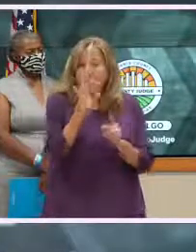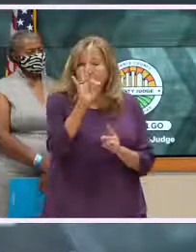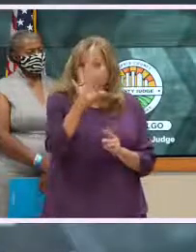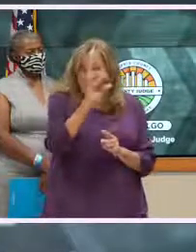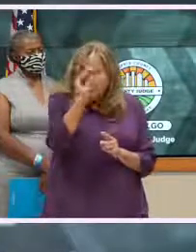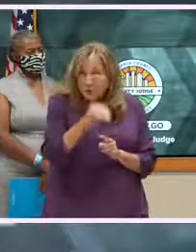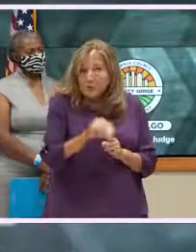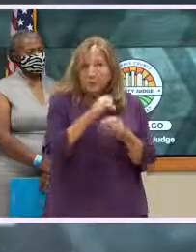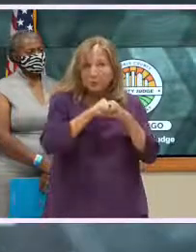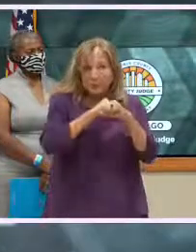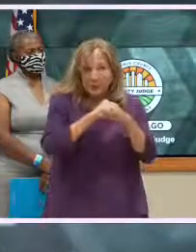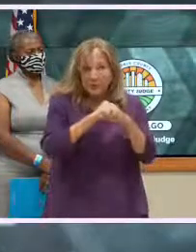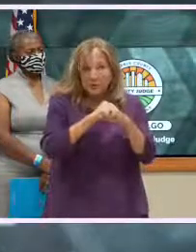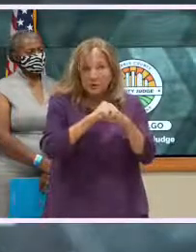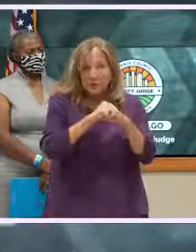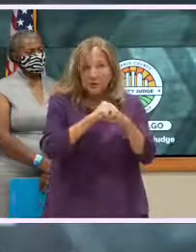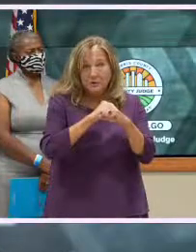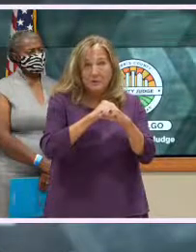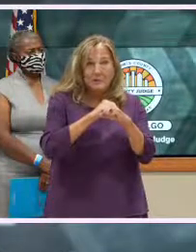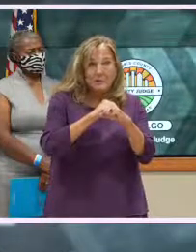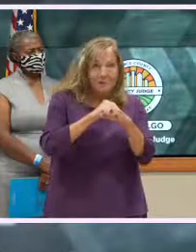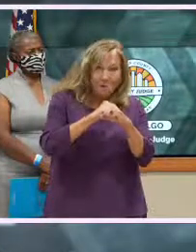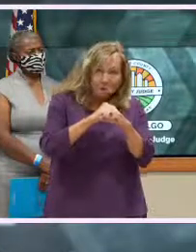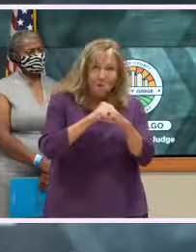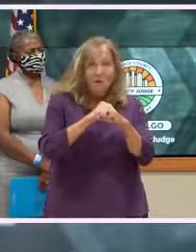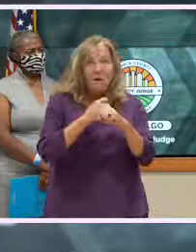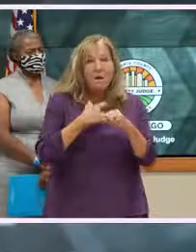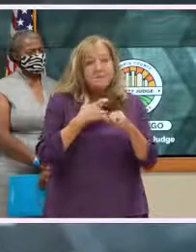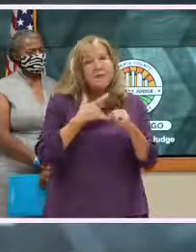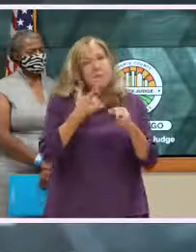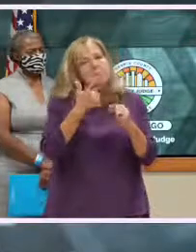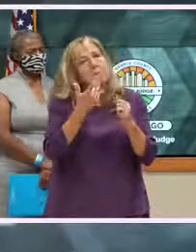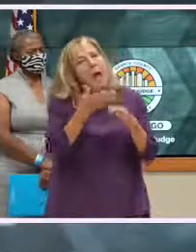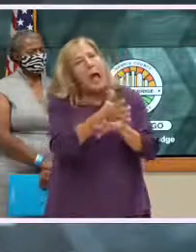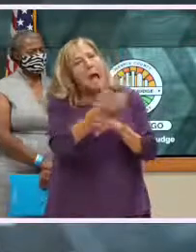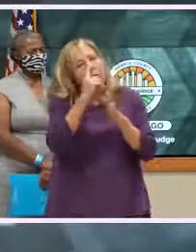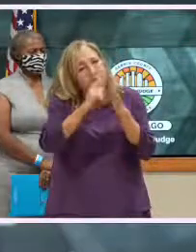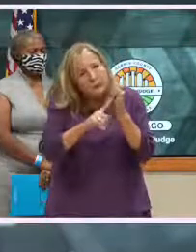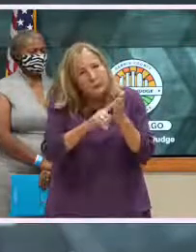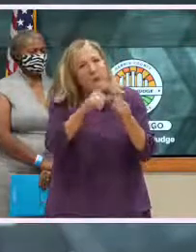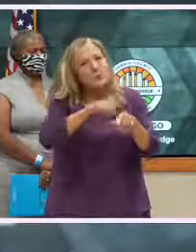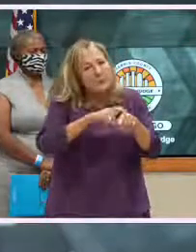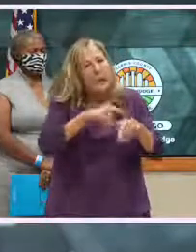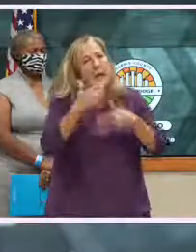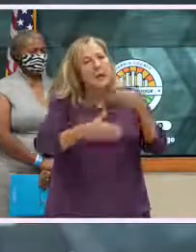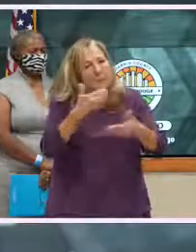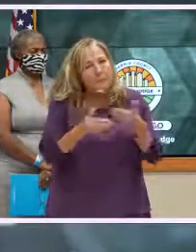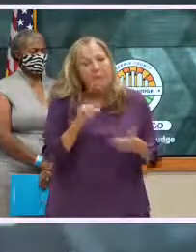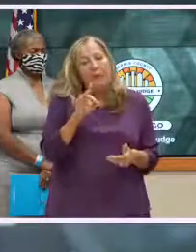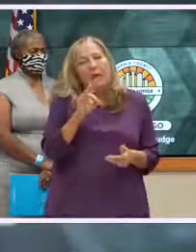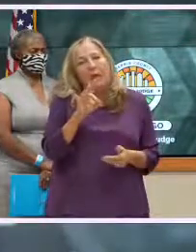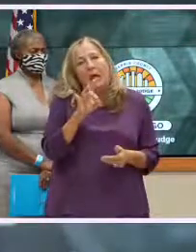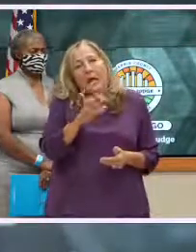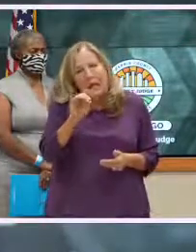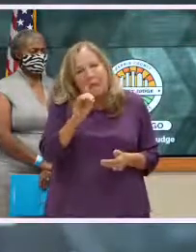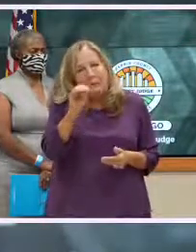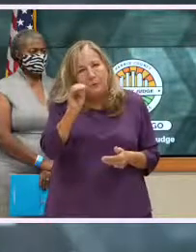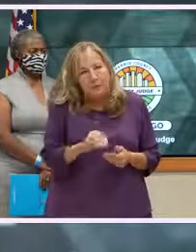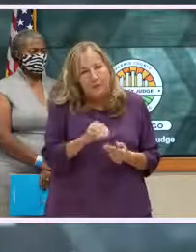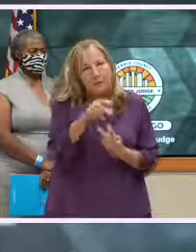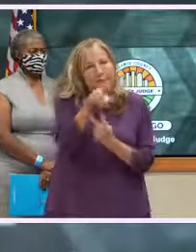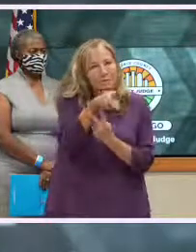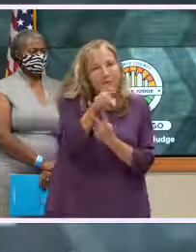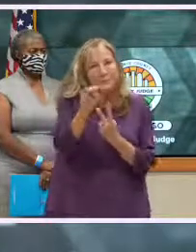illness. Now it's dropped to about 88%. So it's gone down a little bit, but still very robust. And in terms of serious illness